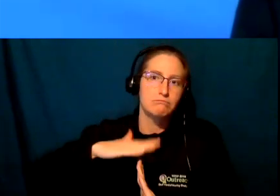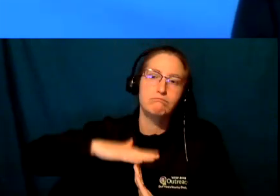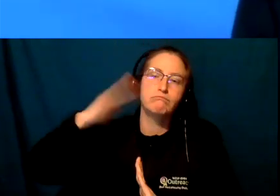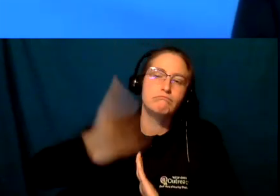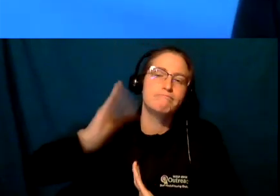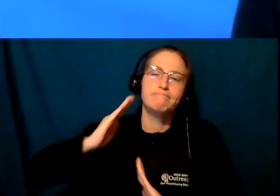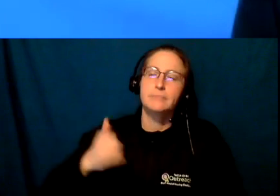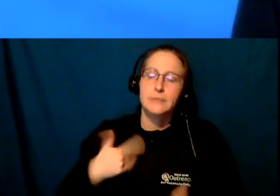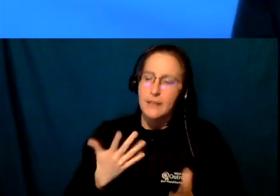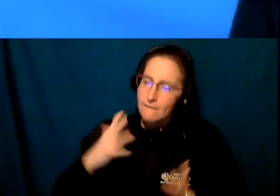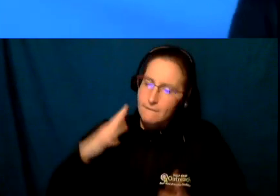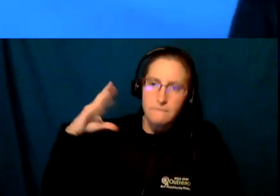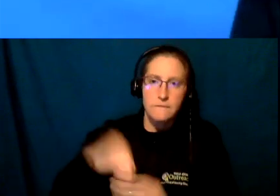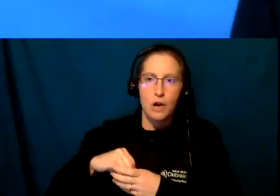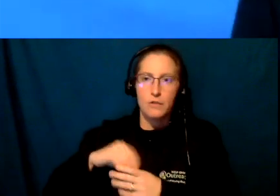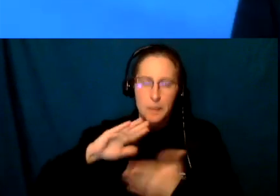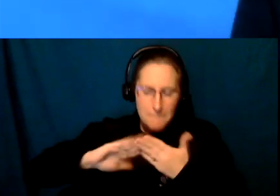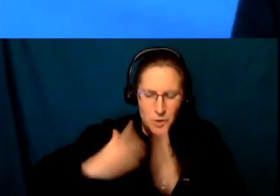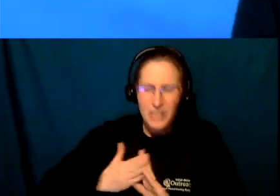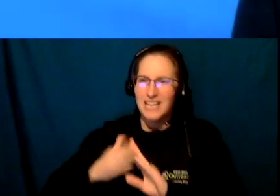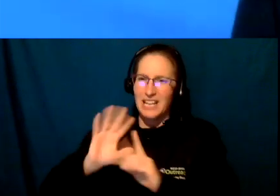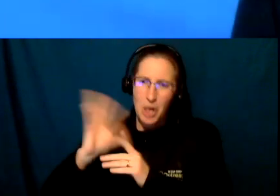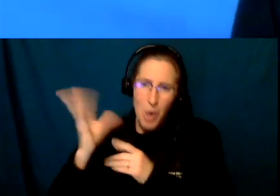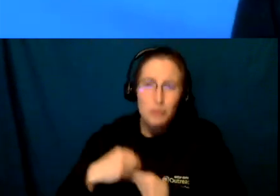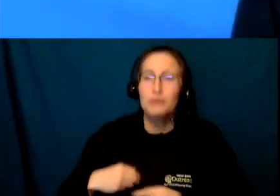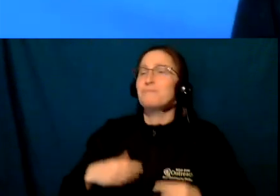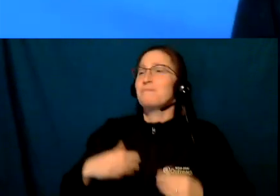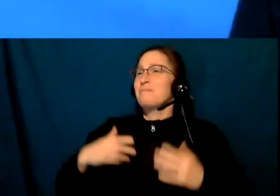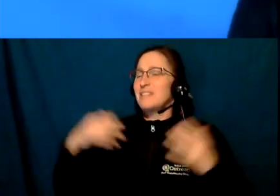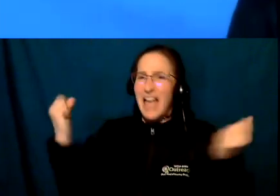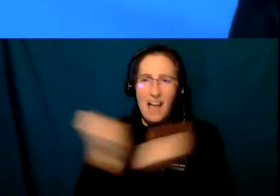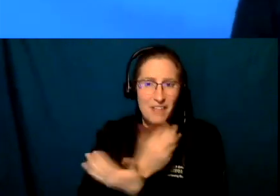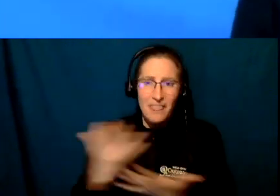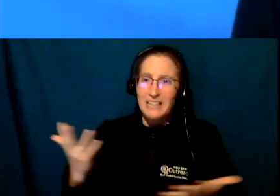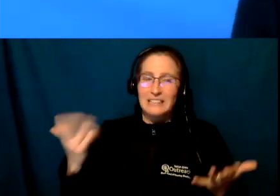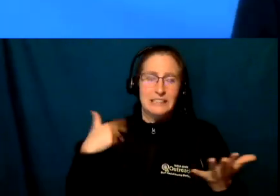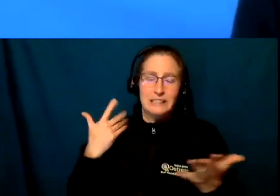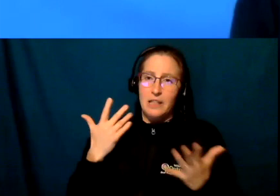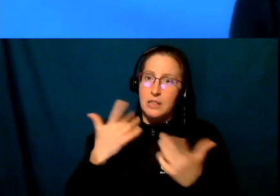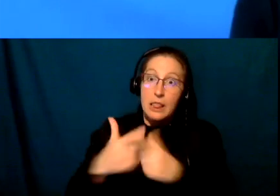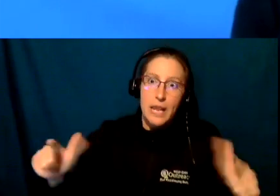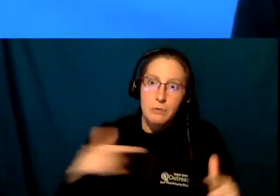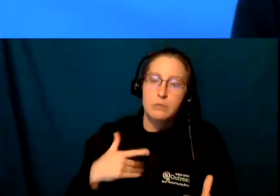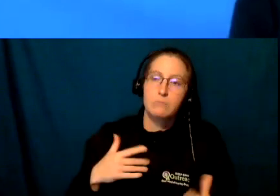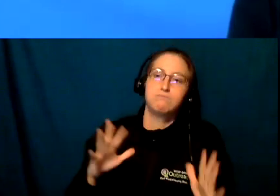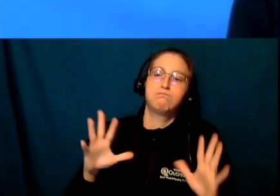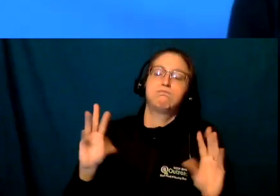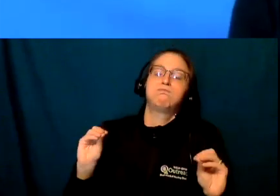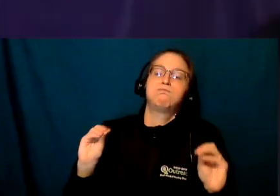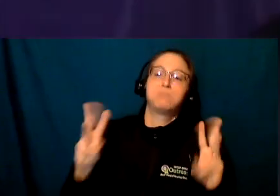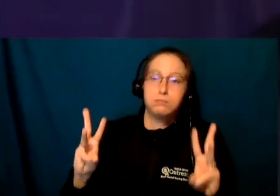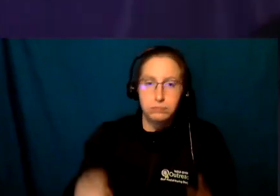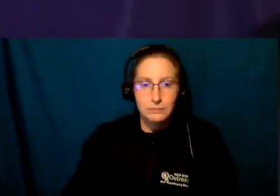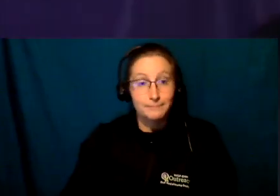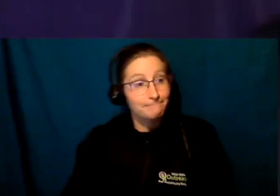community and experiencing that culture and such an incredible, vibrant language. Thank